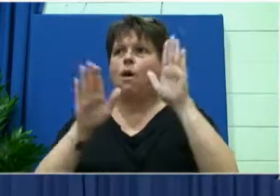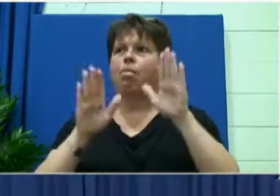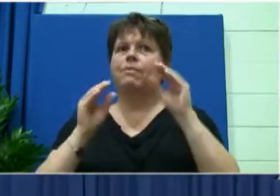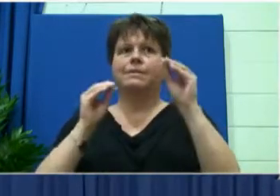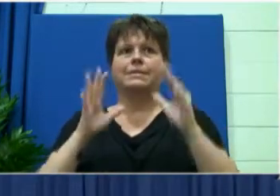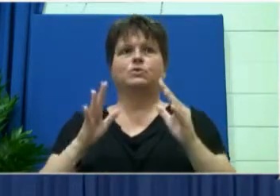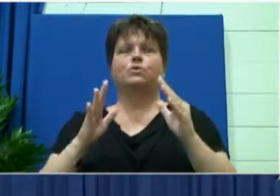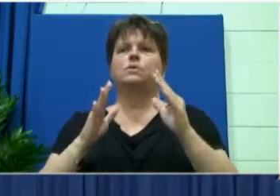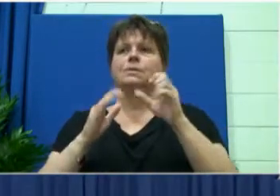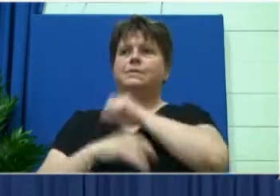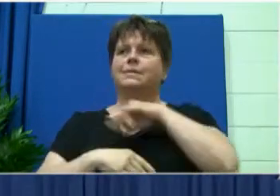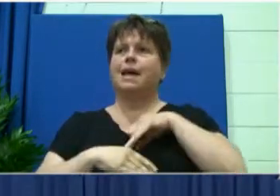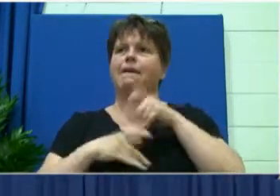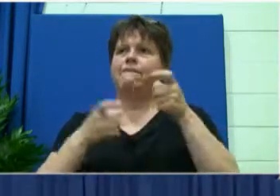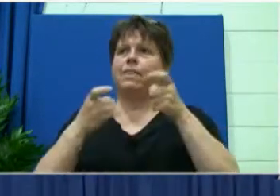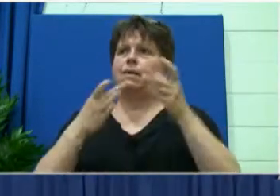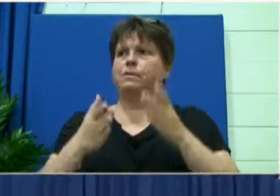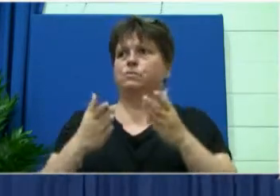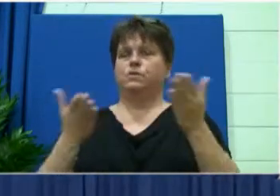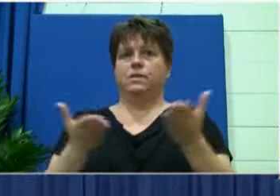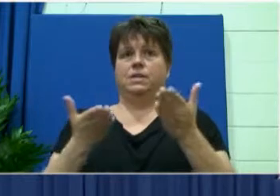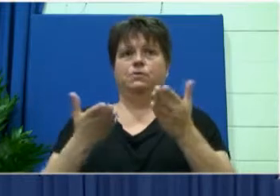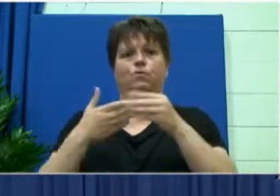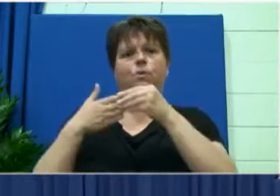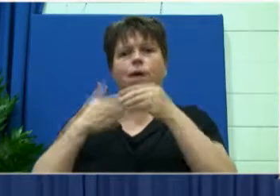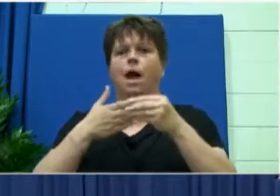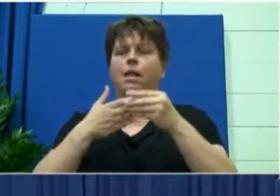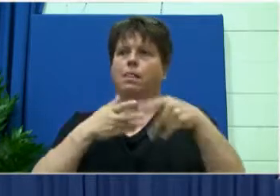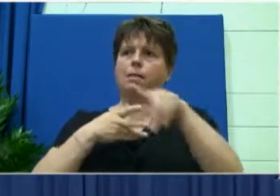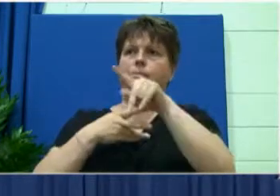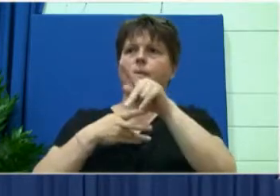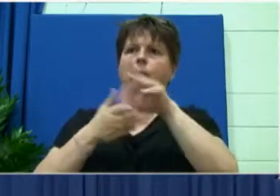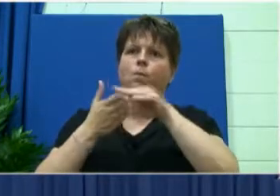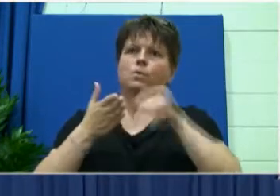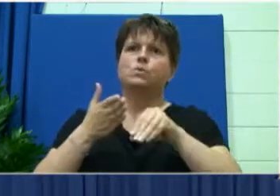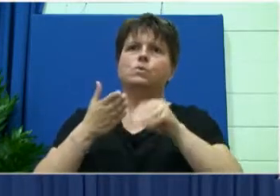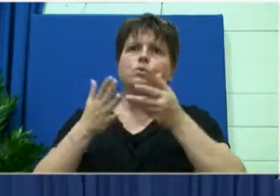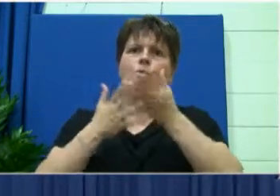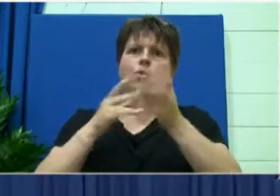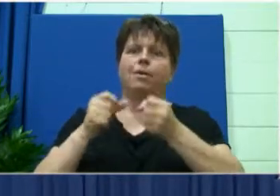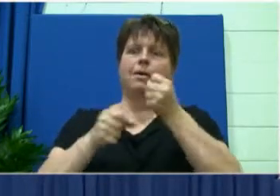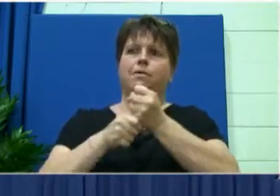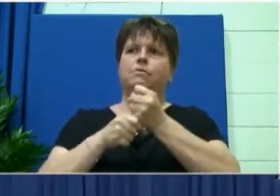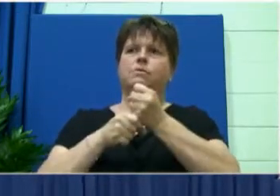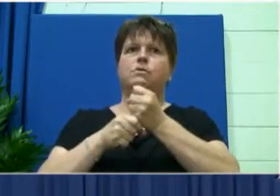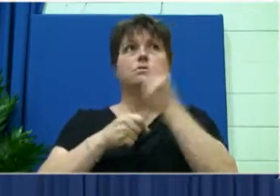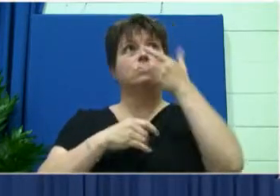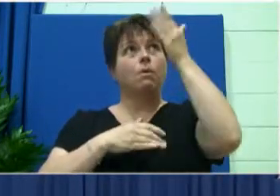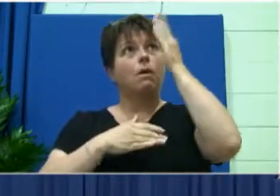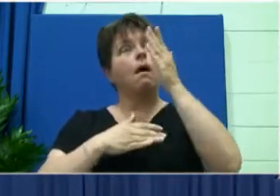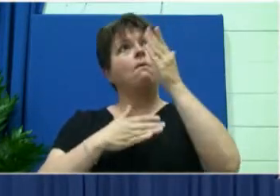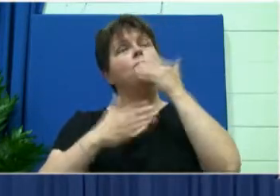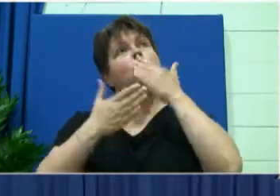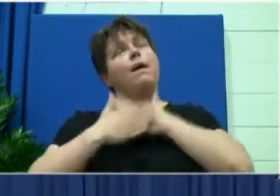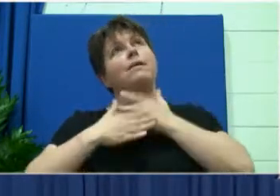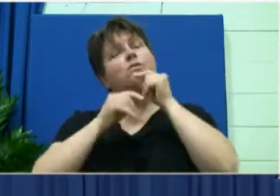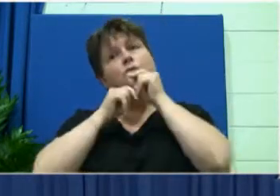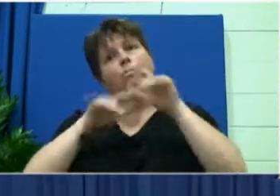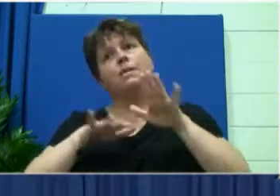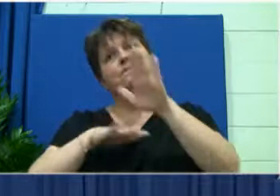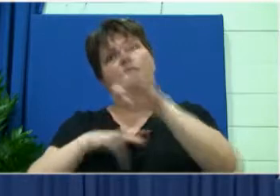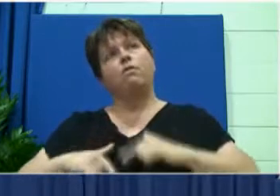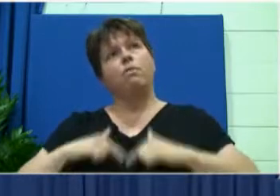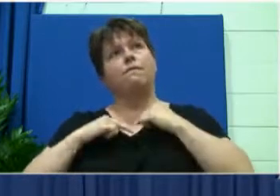teachers and the staff and the administration who've guided these scholars through the years. So, Lord God, we ask your blessing to be upon their